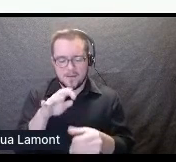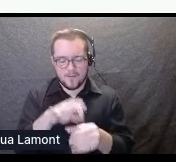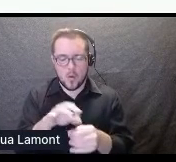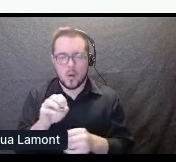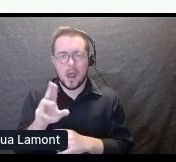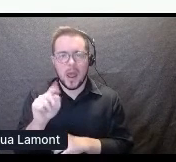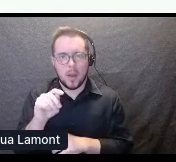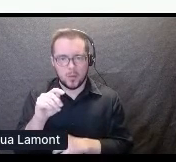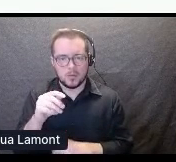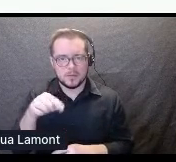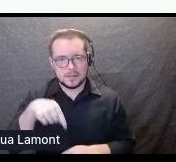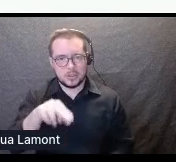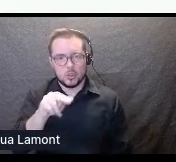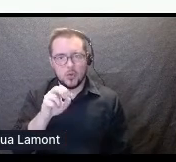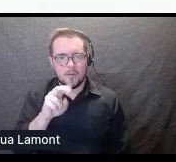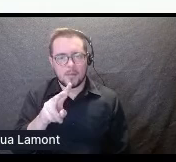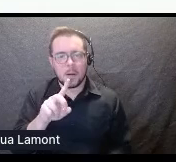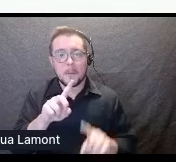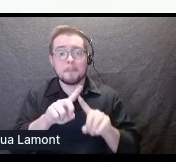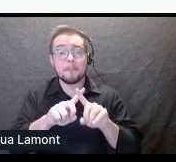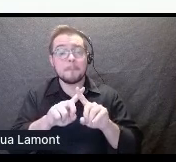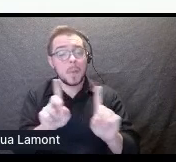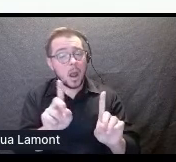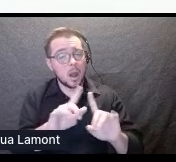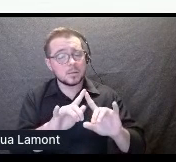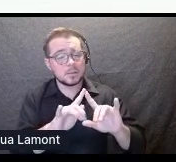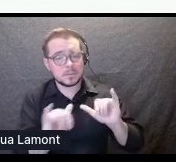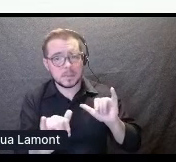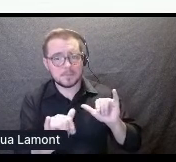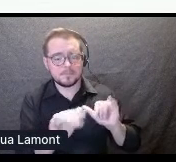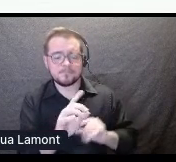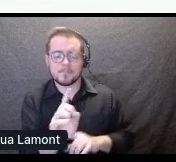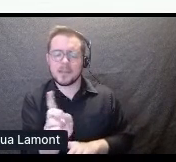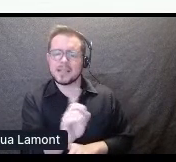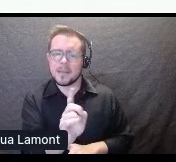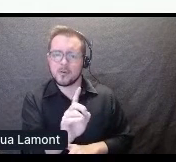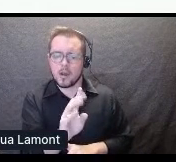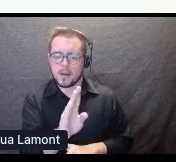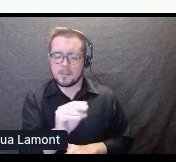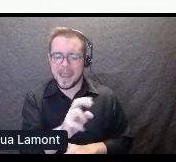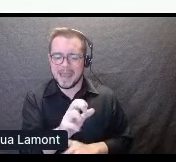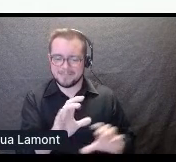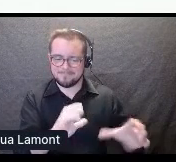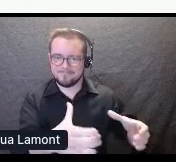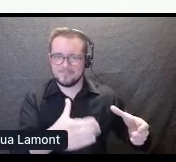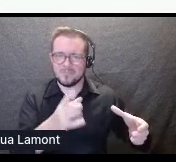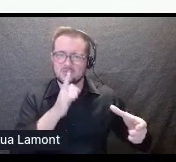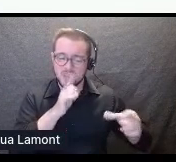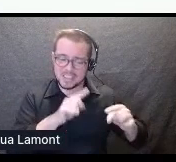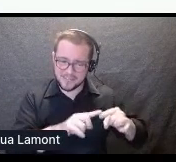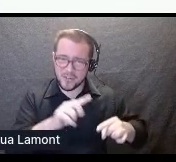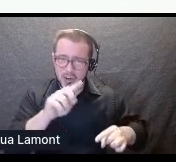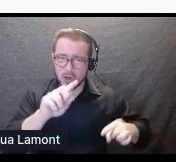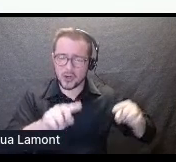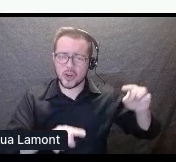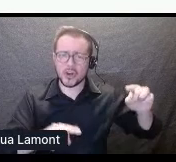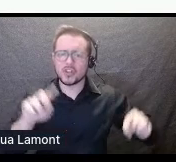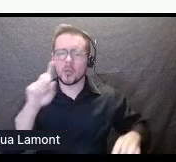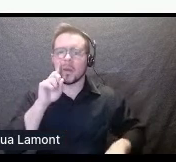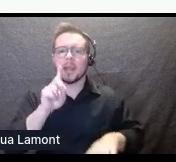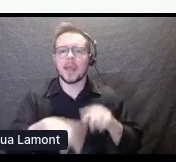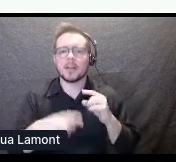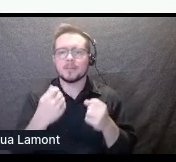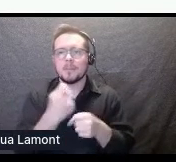November. But at the same time, the Democratic base is incredibly diverse, so we really can't just make